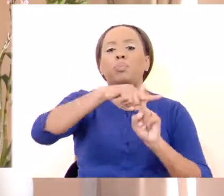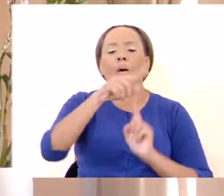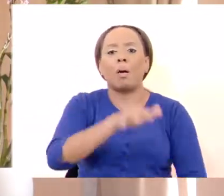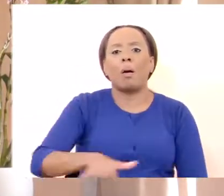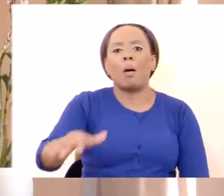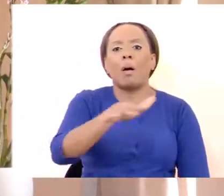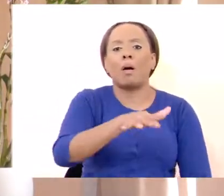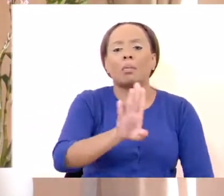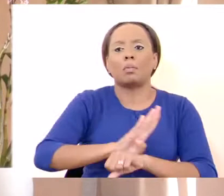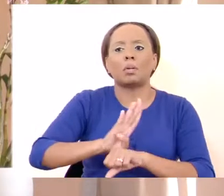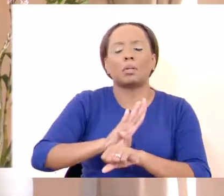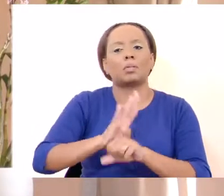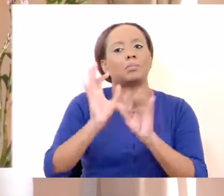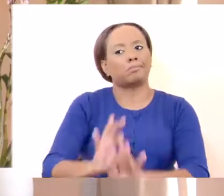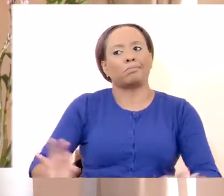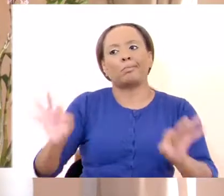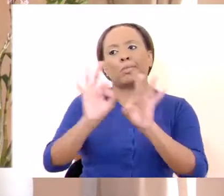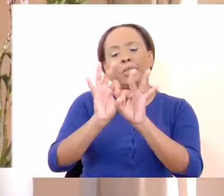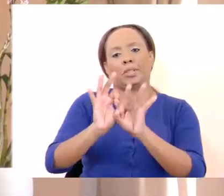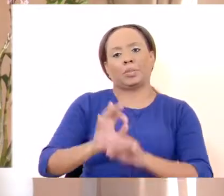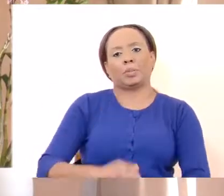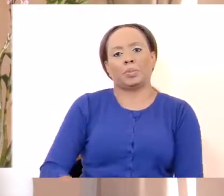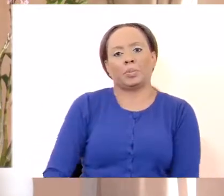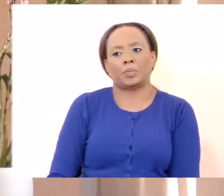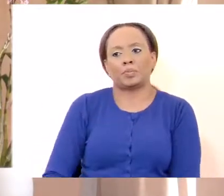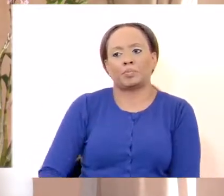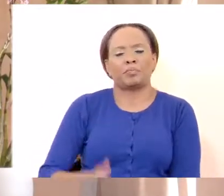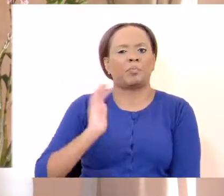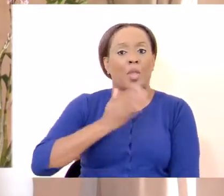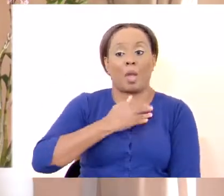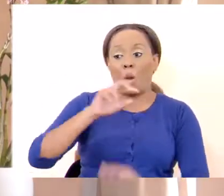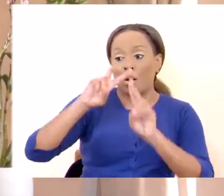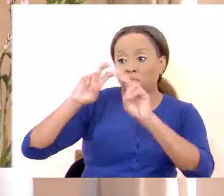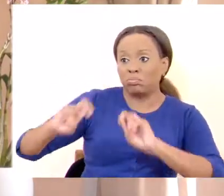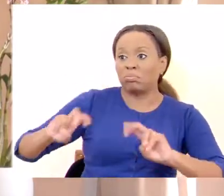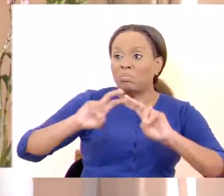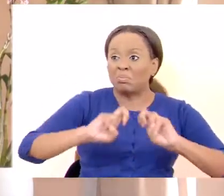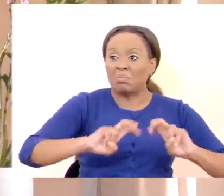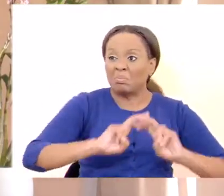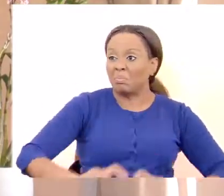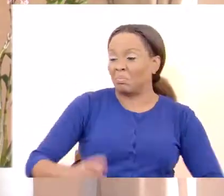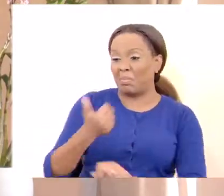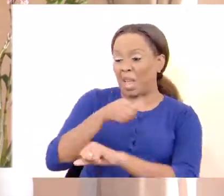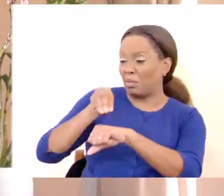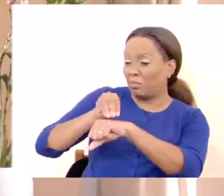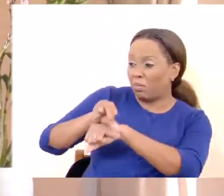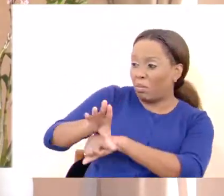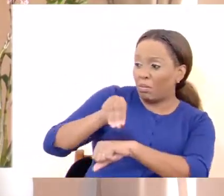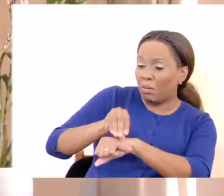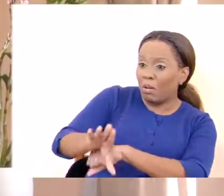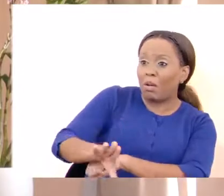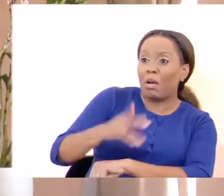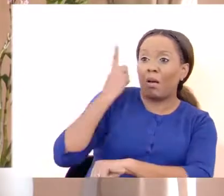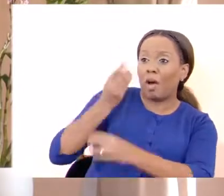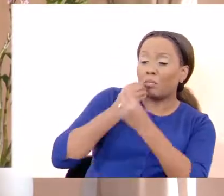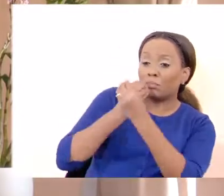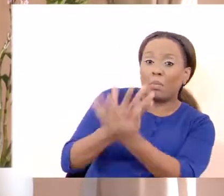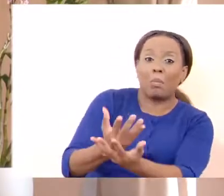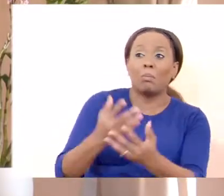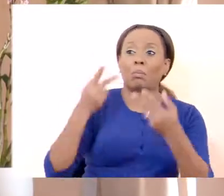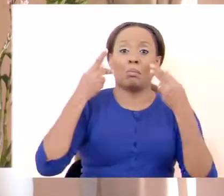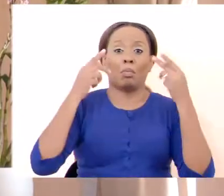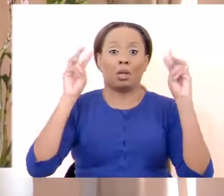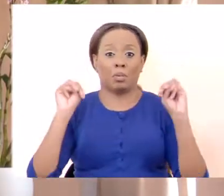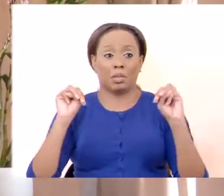is important. These assessments will guide any further advice the ministry gives to the Prime Minister, the Cabinet, and